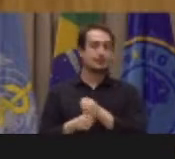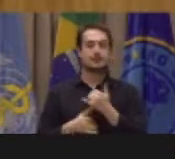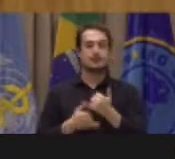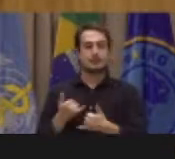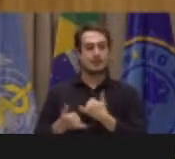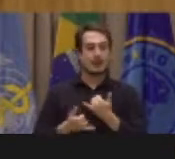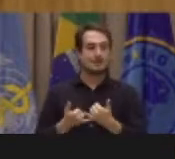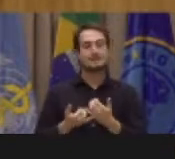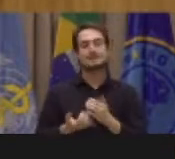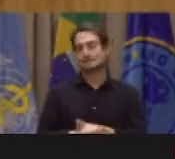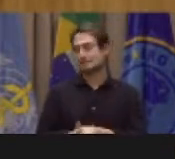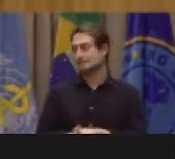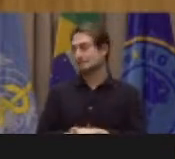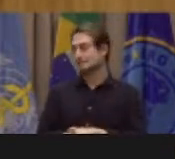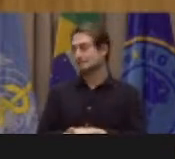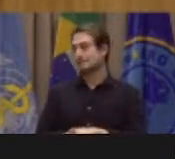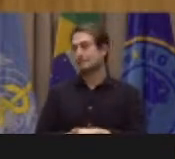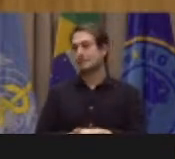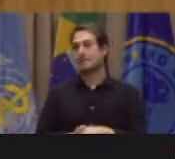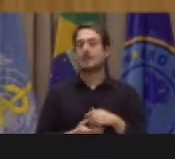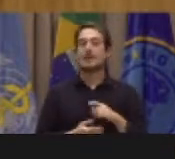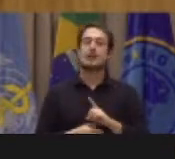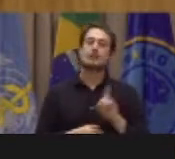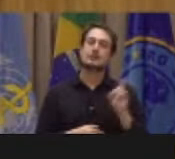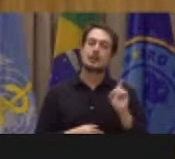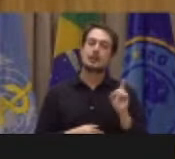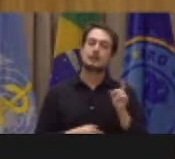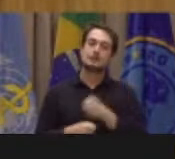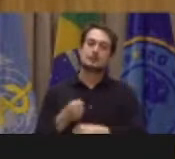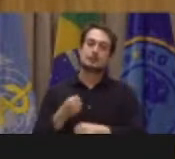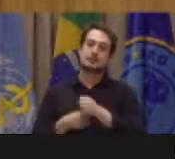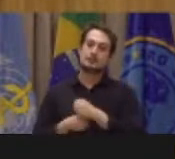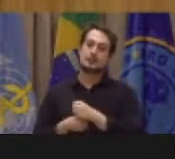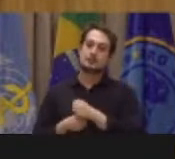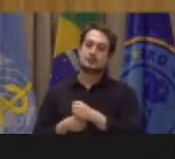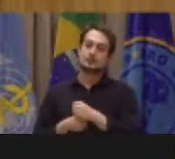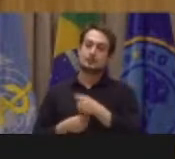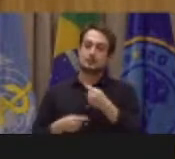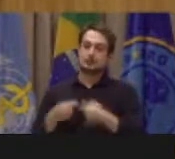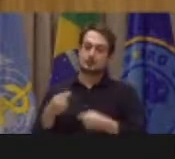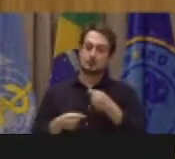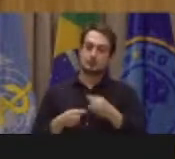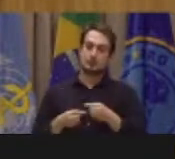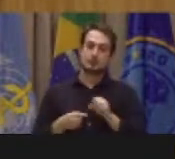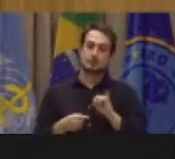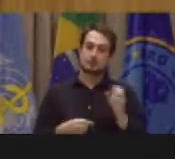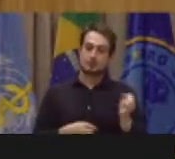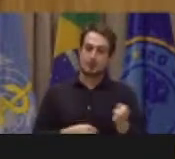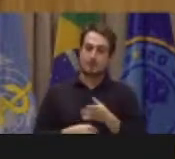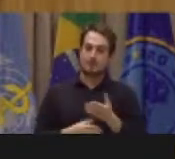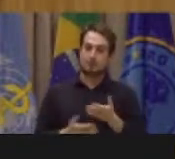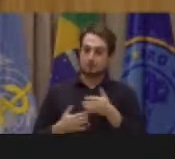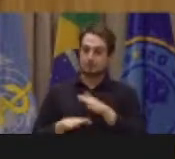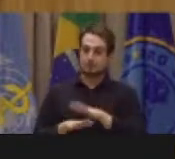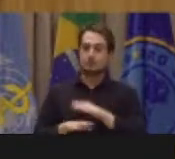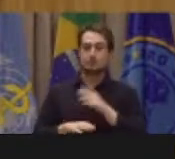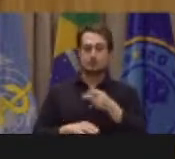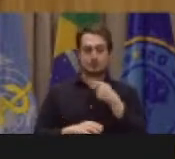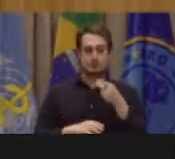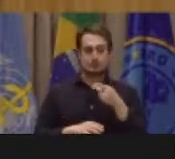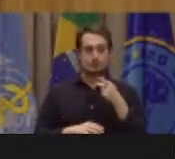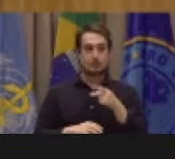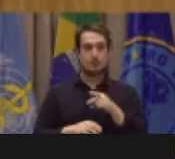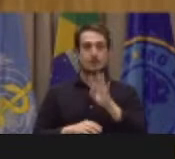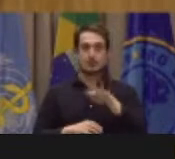as we joke, but we used to talk about the question of the possibility of the actions being